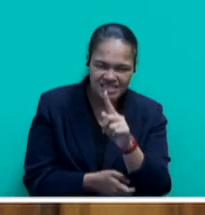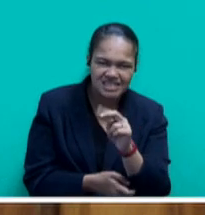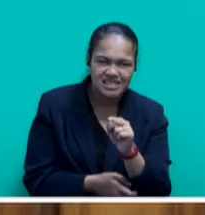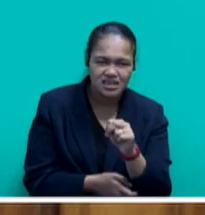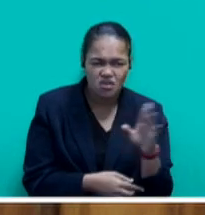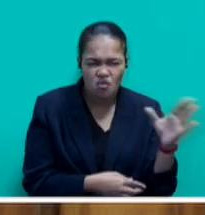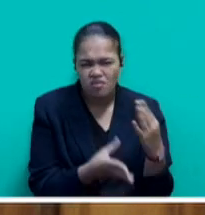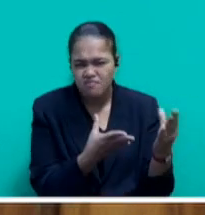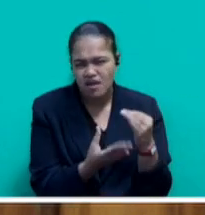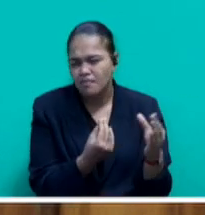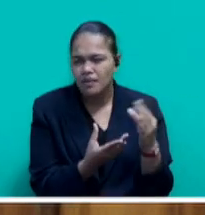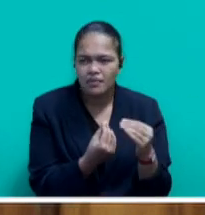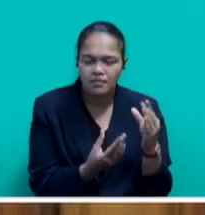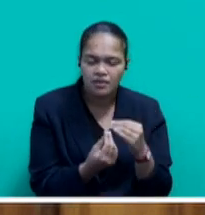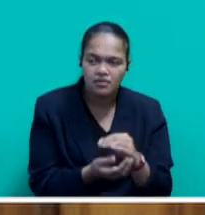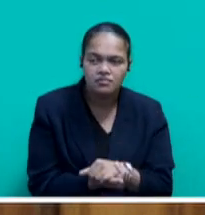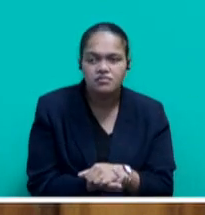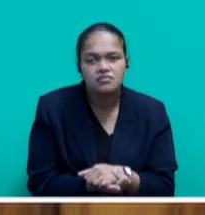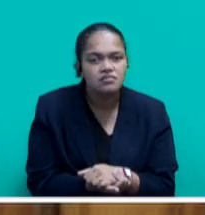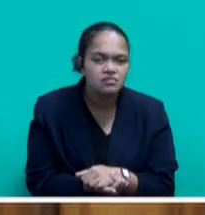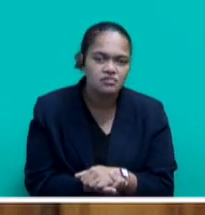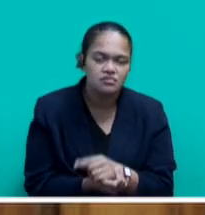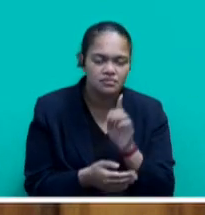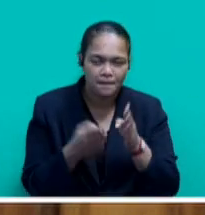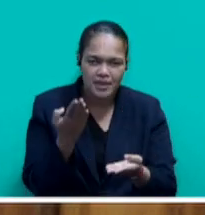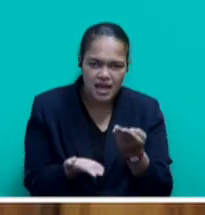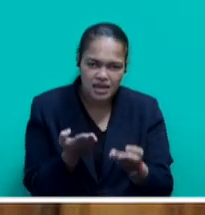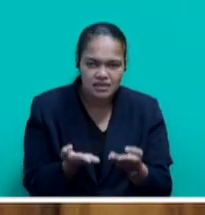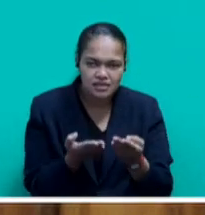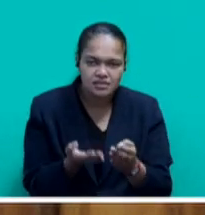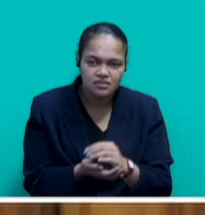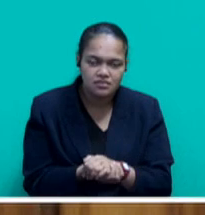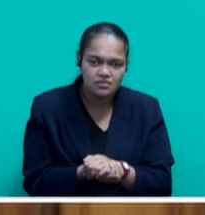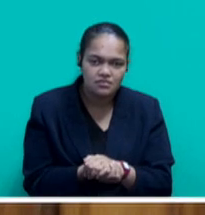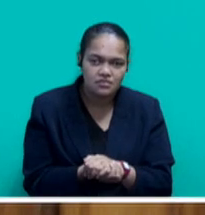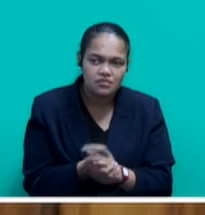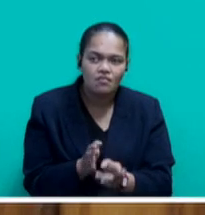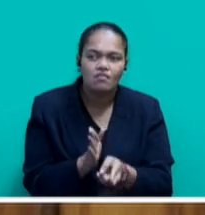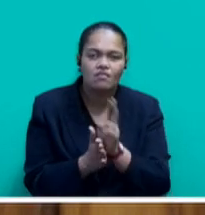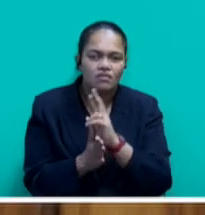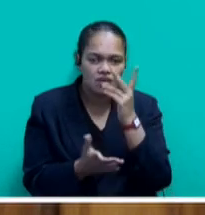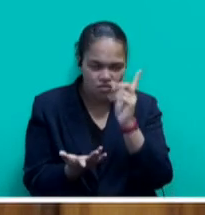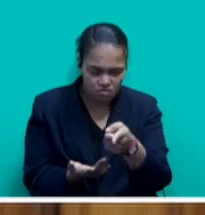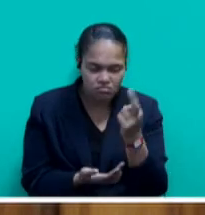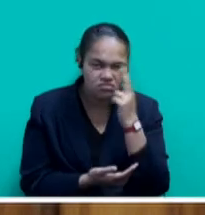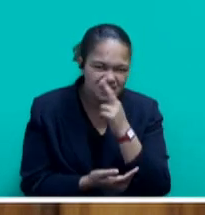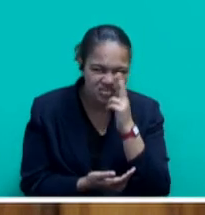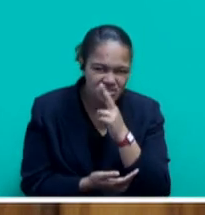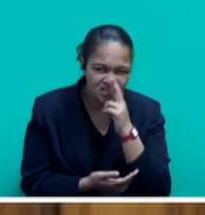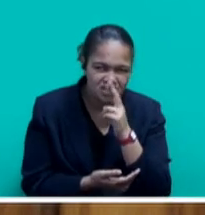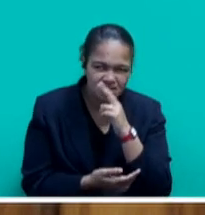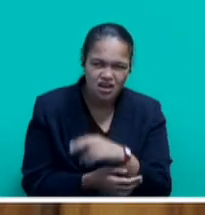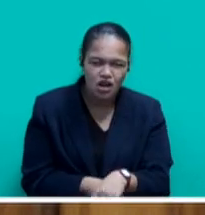by the newsroom operating now in a fairly balanced and objective manner rather than as the previous way to risk, the risk of